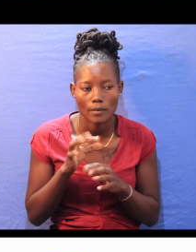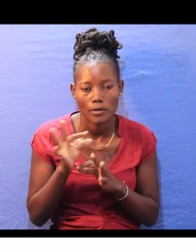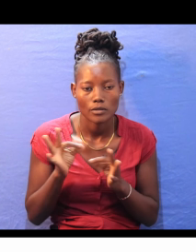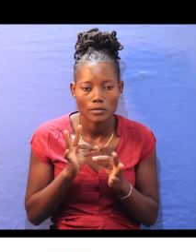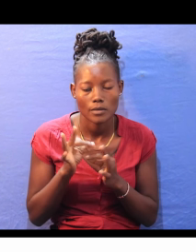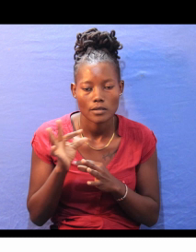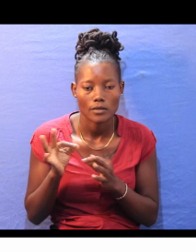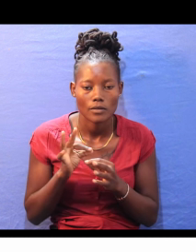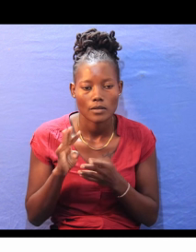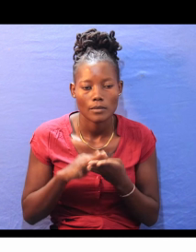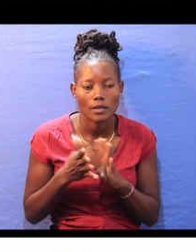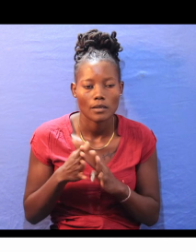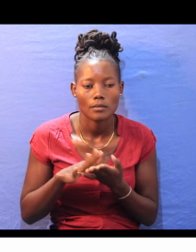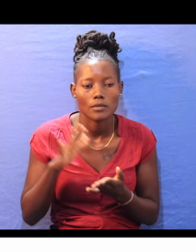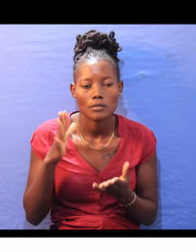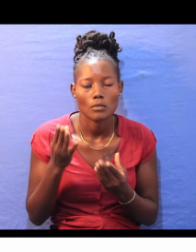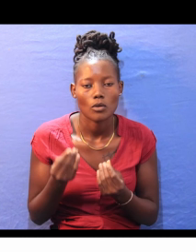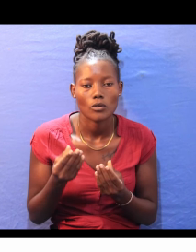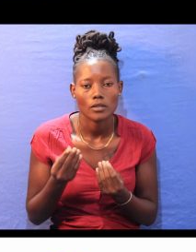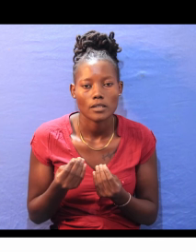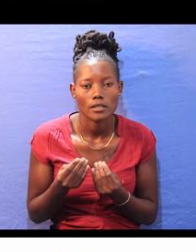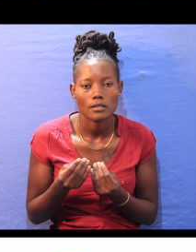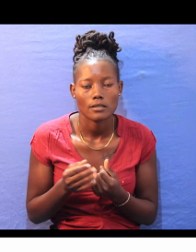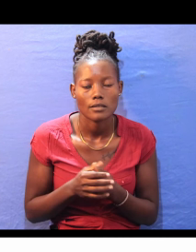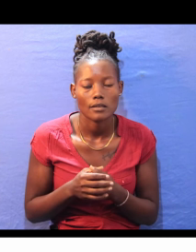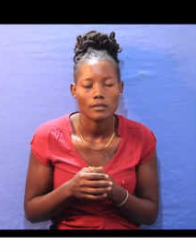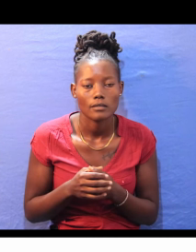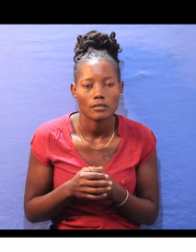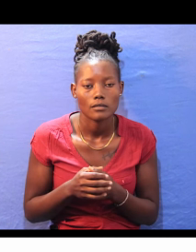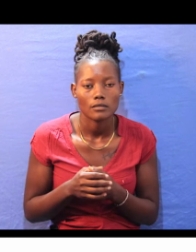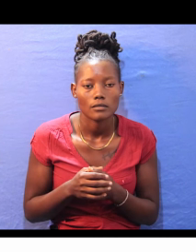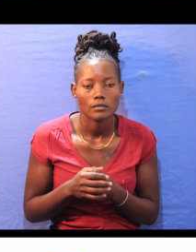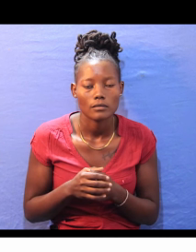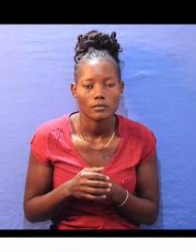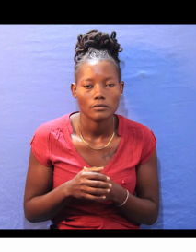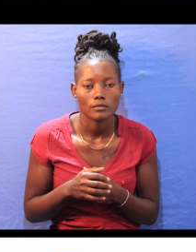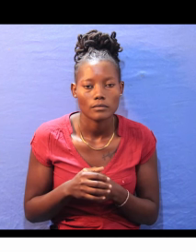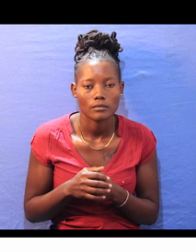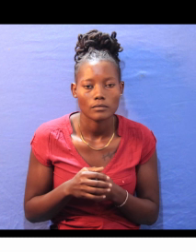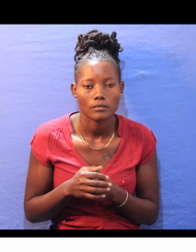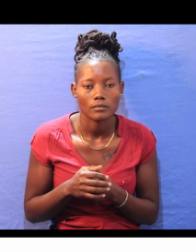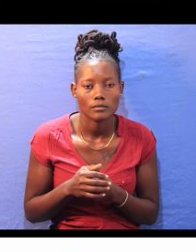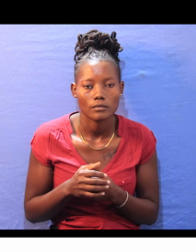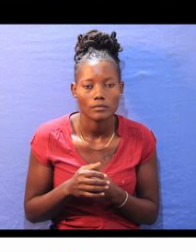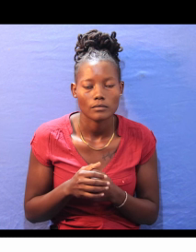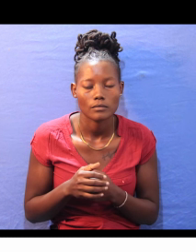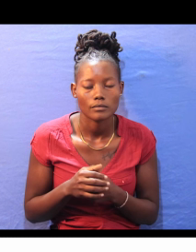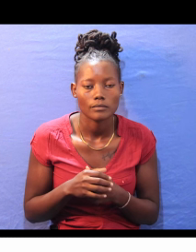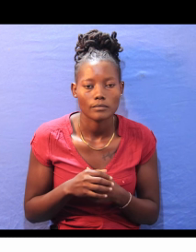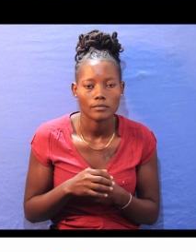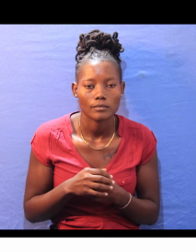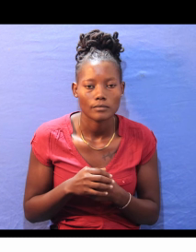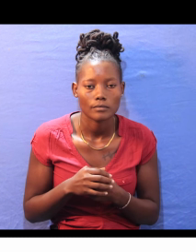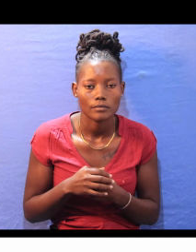becomes much more in depth, and it can really get bogged down.